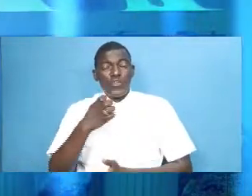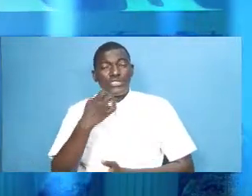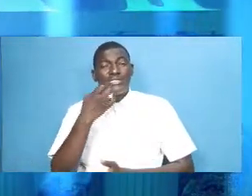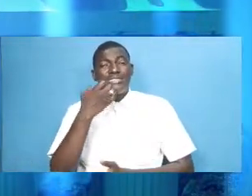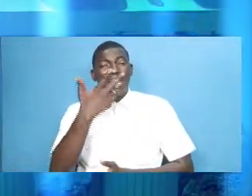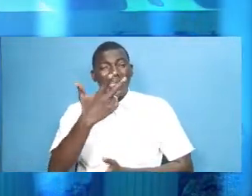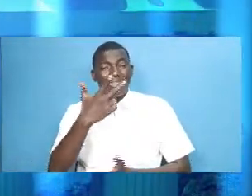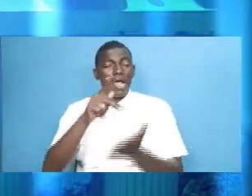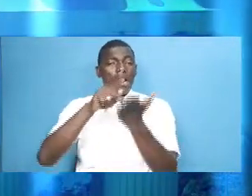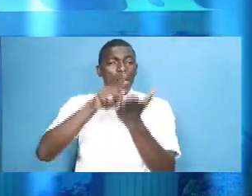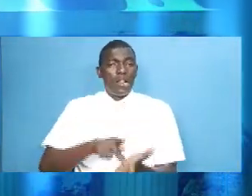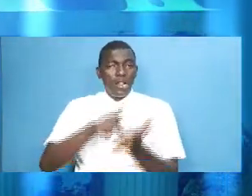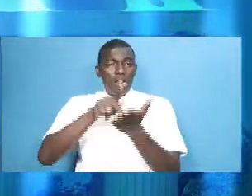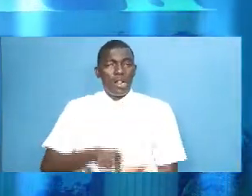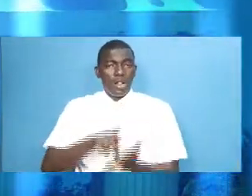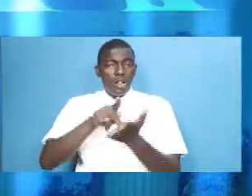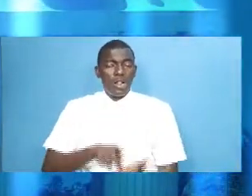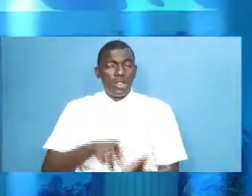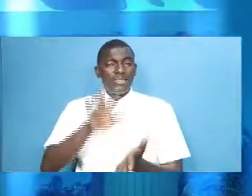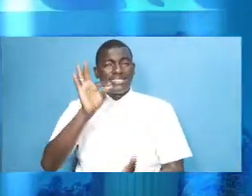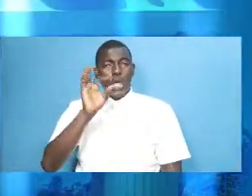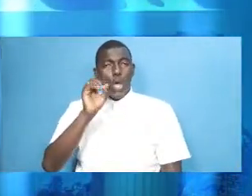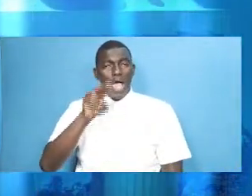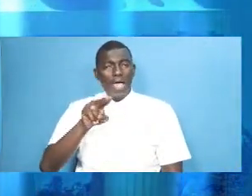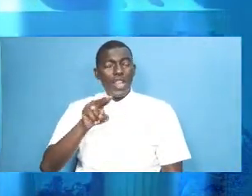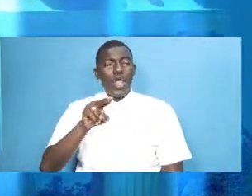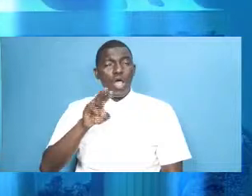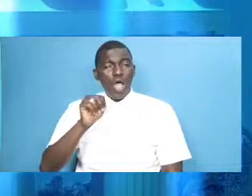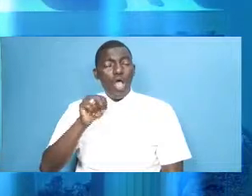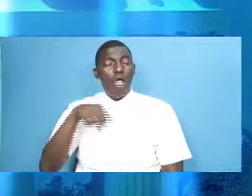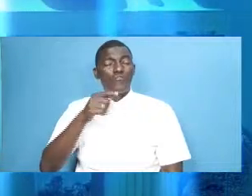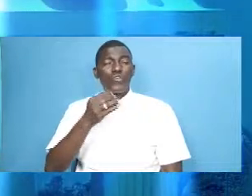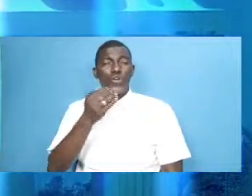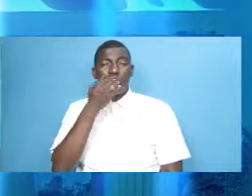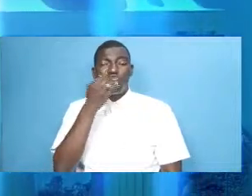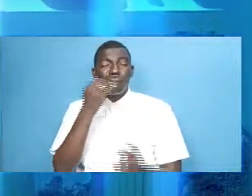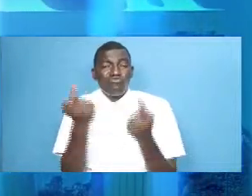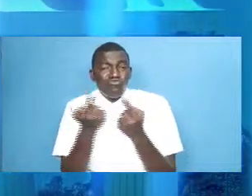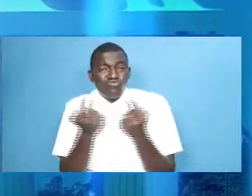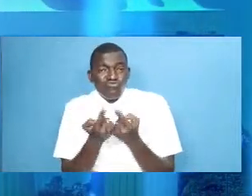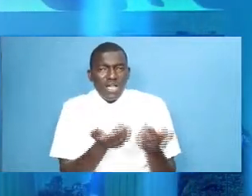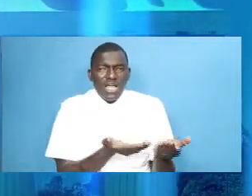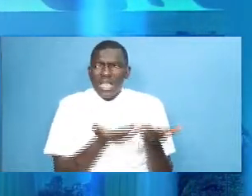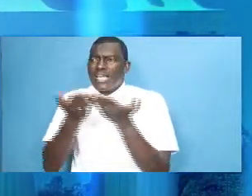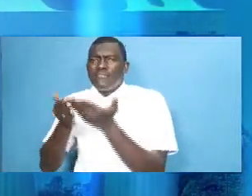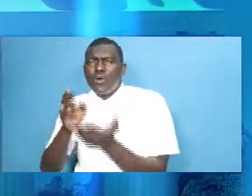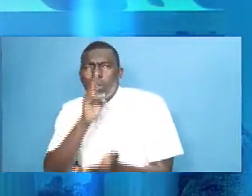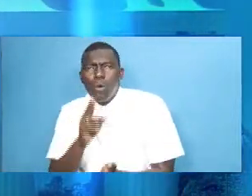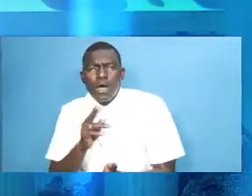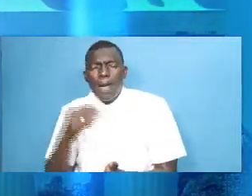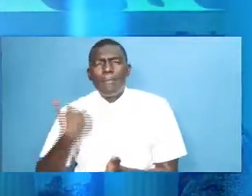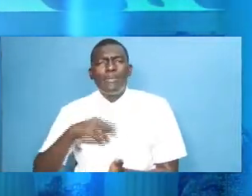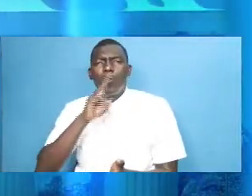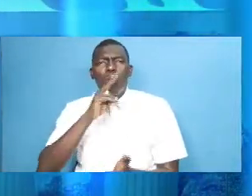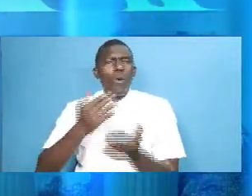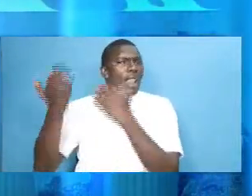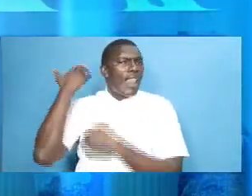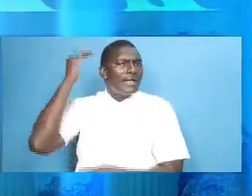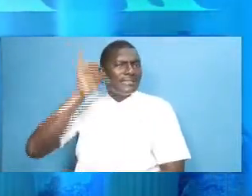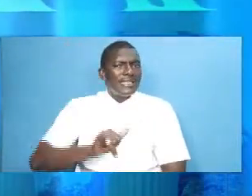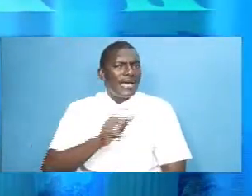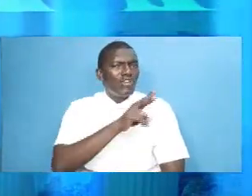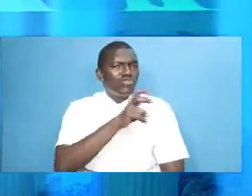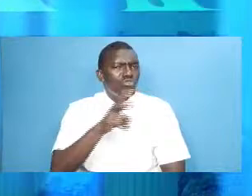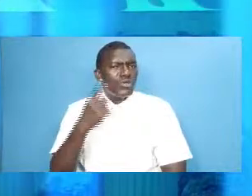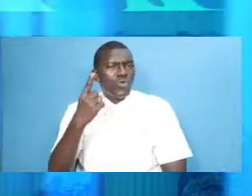the United Arab Emirates for delivery to victims of the July 2021 windstorm disaster. Yaya Jawo witnessed the